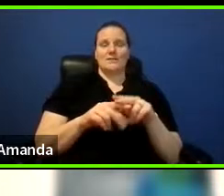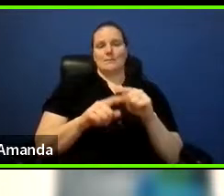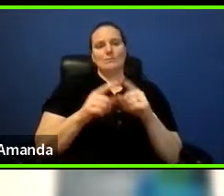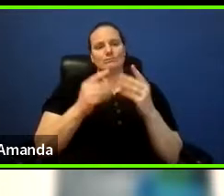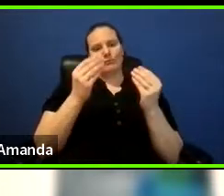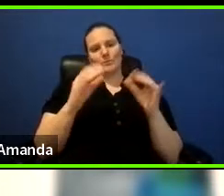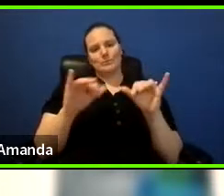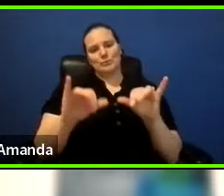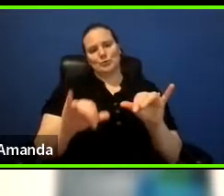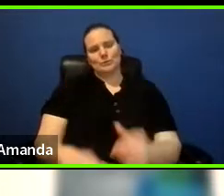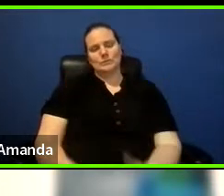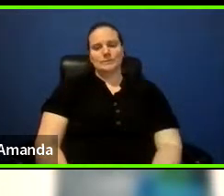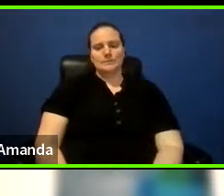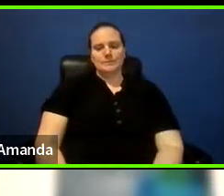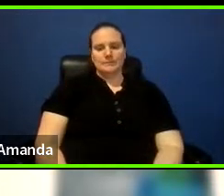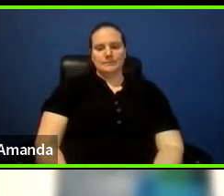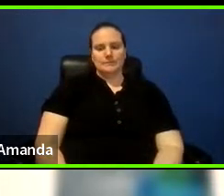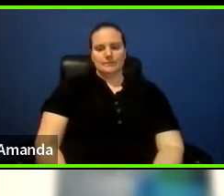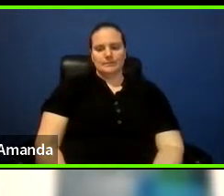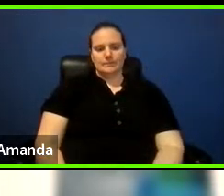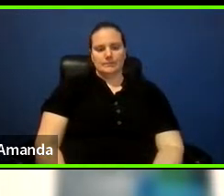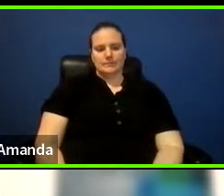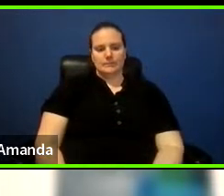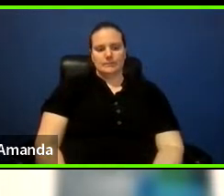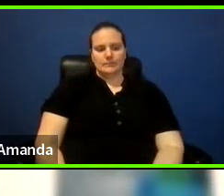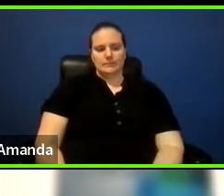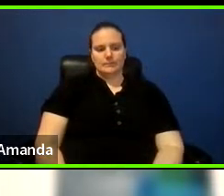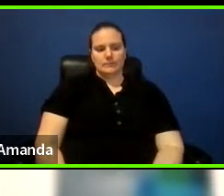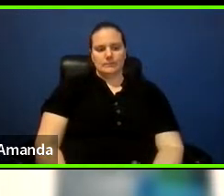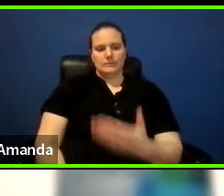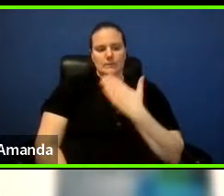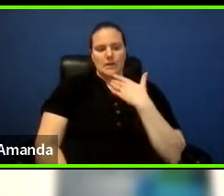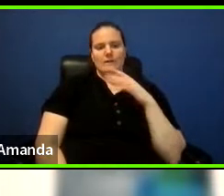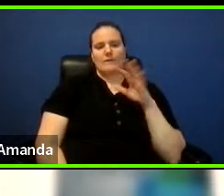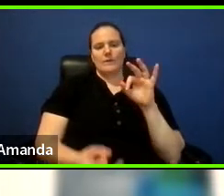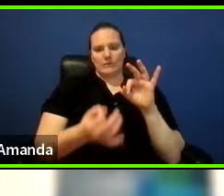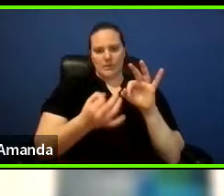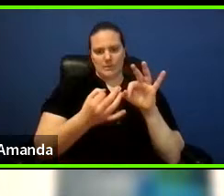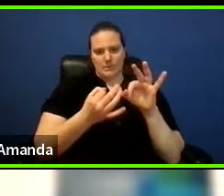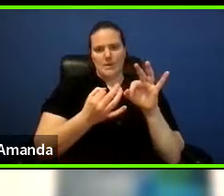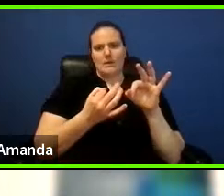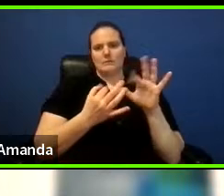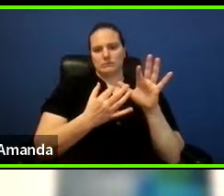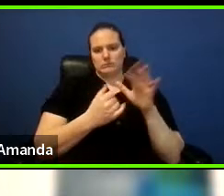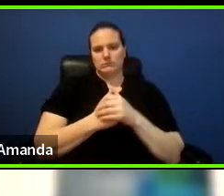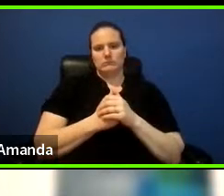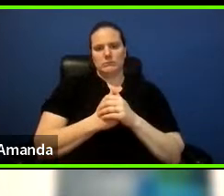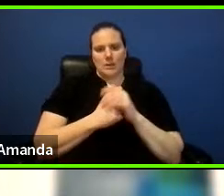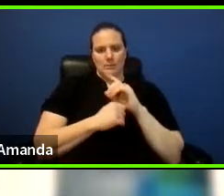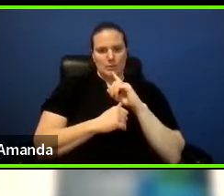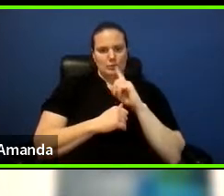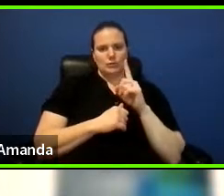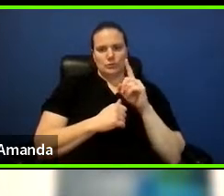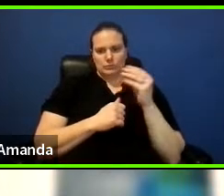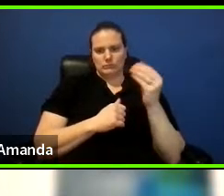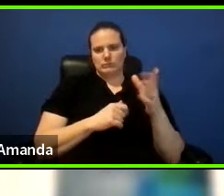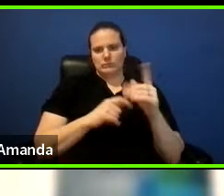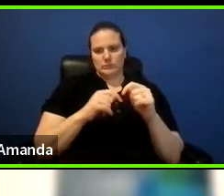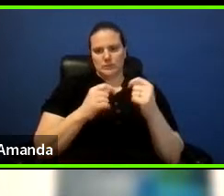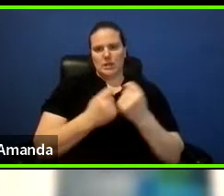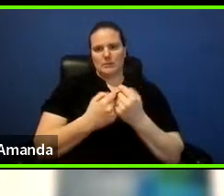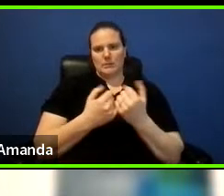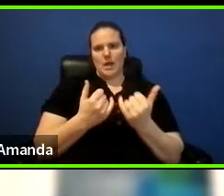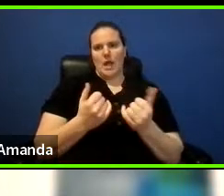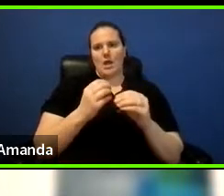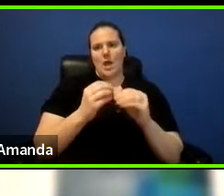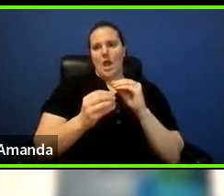informative. Well, thank you for that feedback, Michaela. I will definitely be sure to pass it on to our team. We're currently editing a video